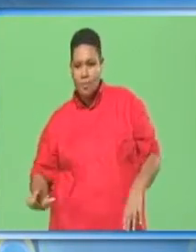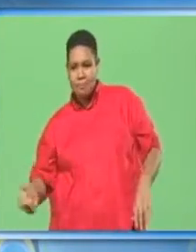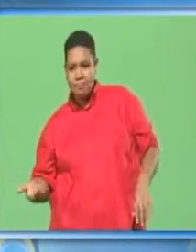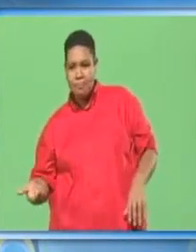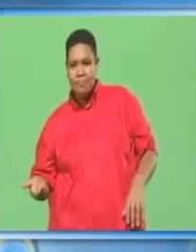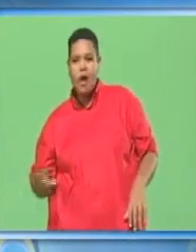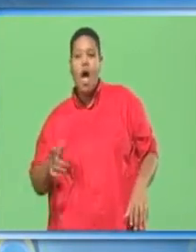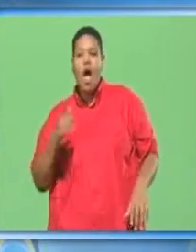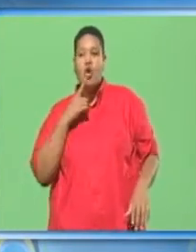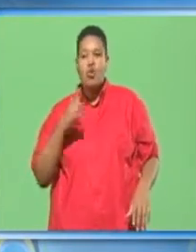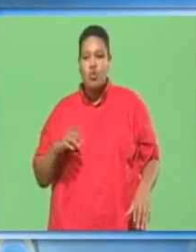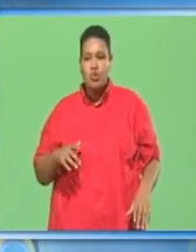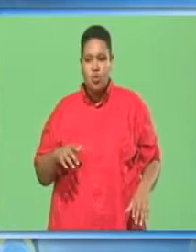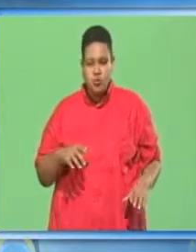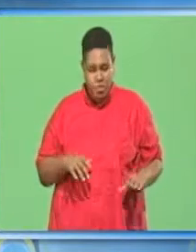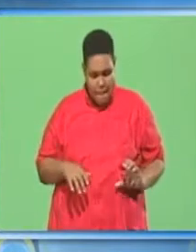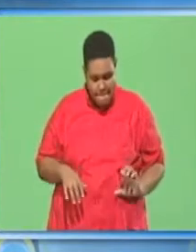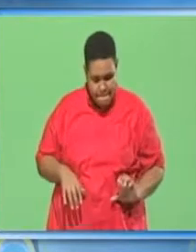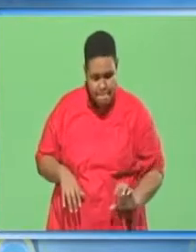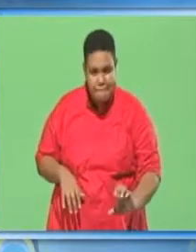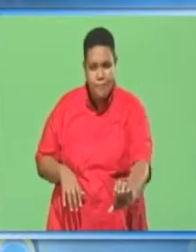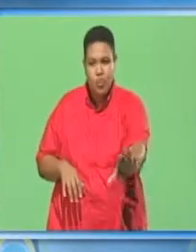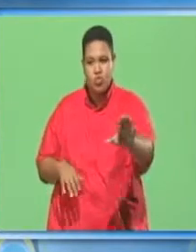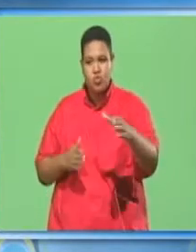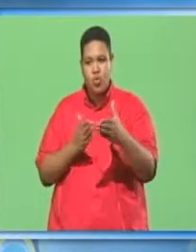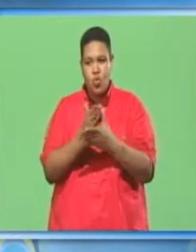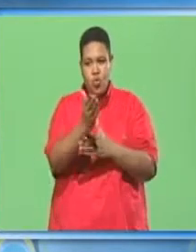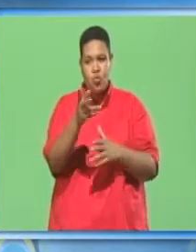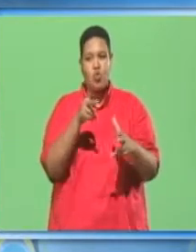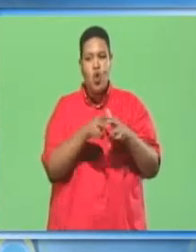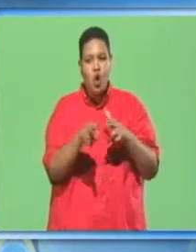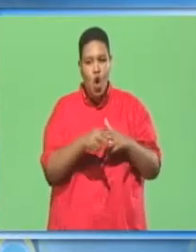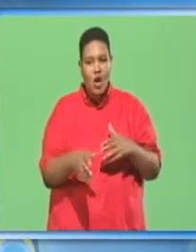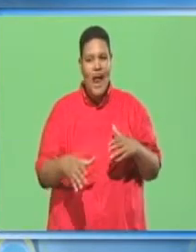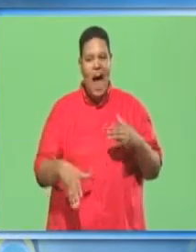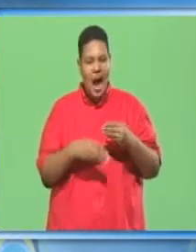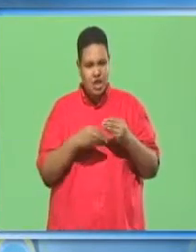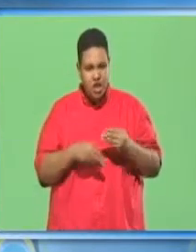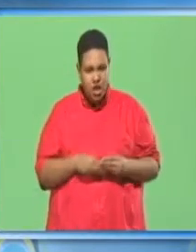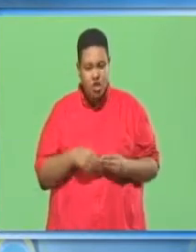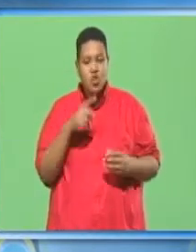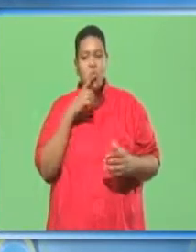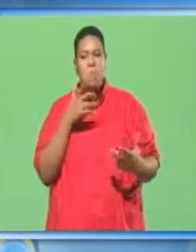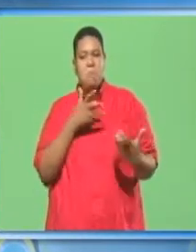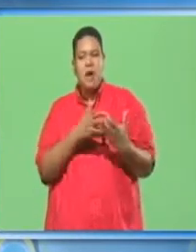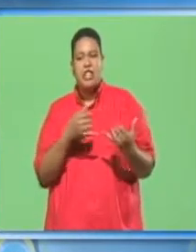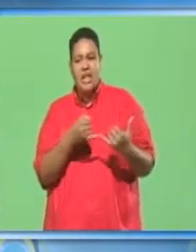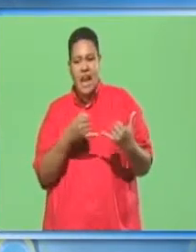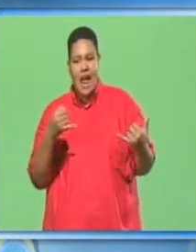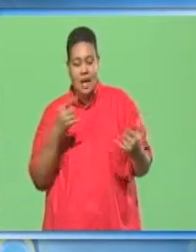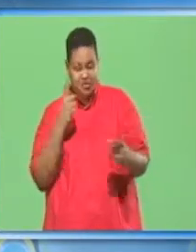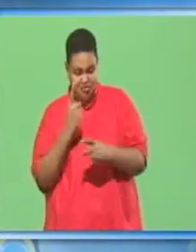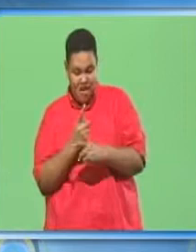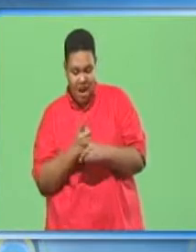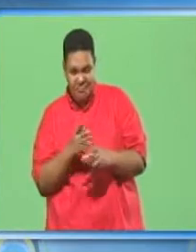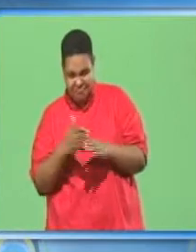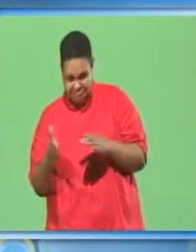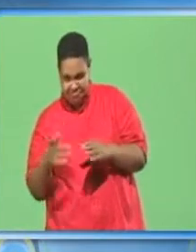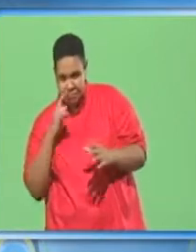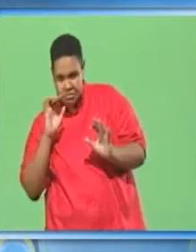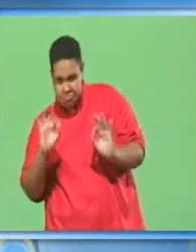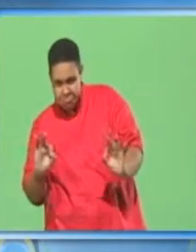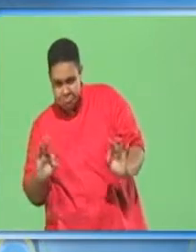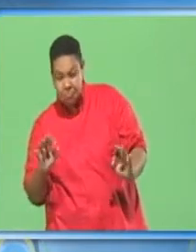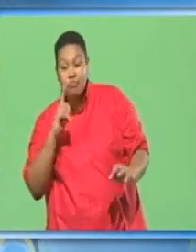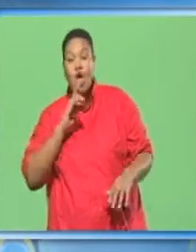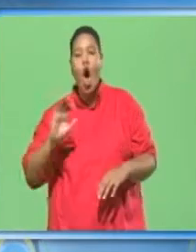the fence through the blade to cut the additional length so to align the right end of the fence with the saw blade. Turn